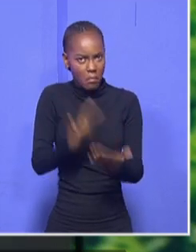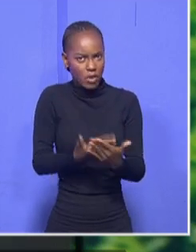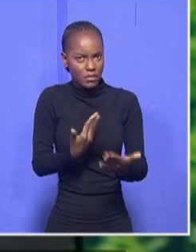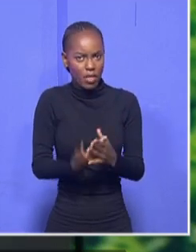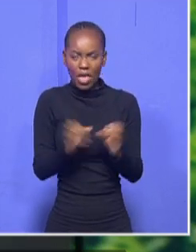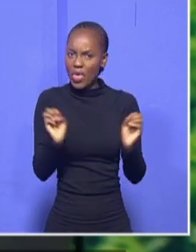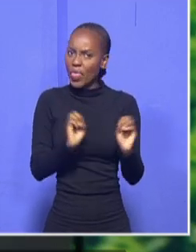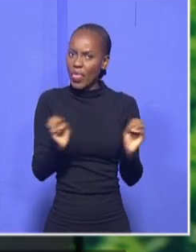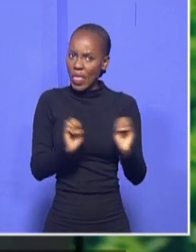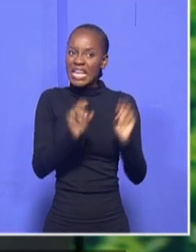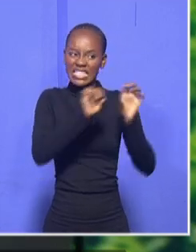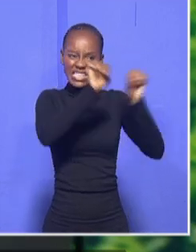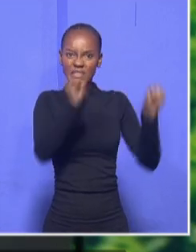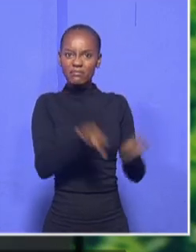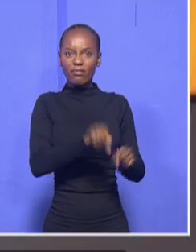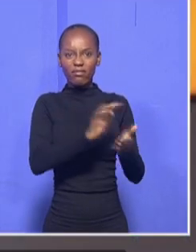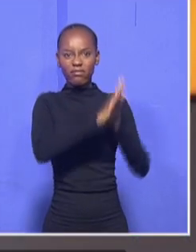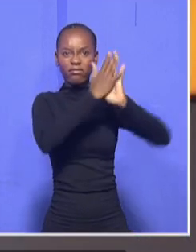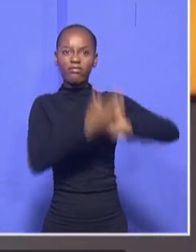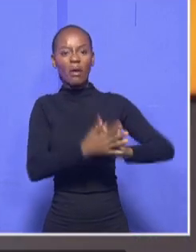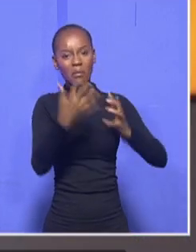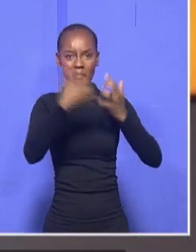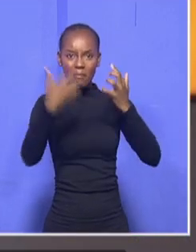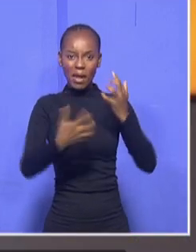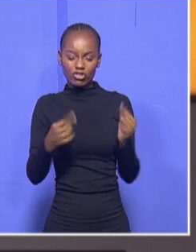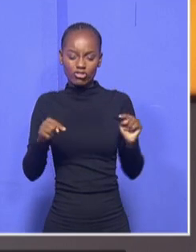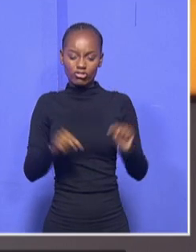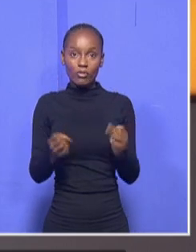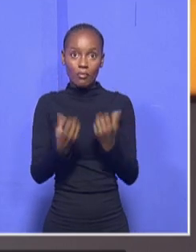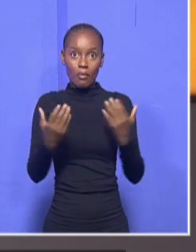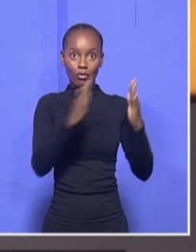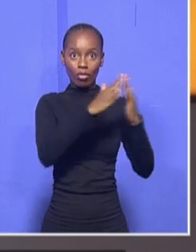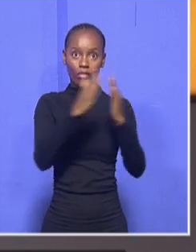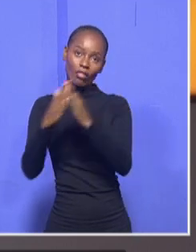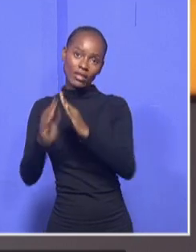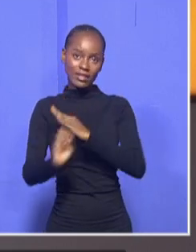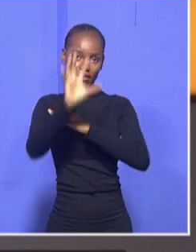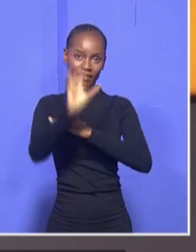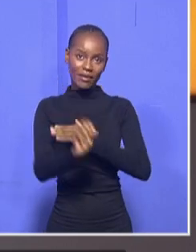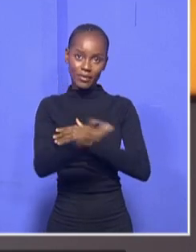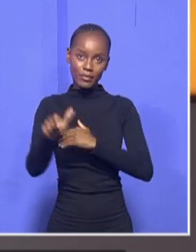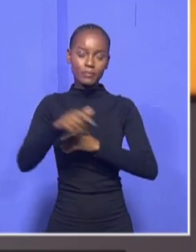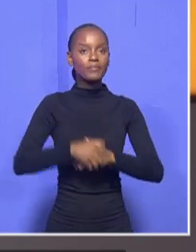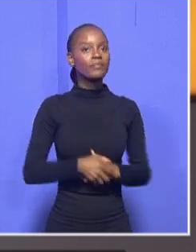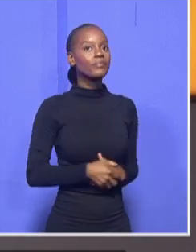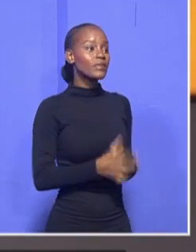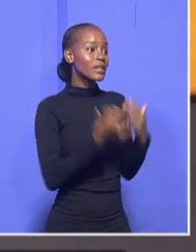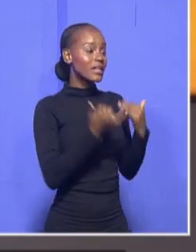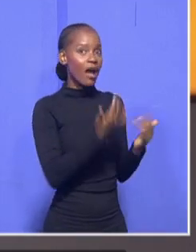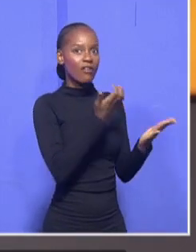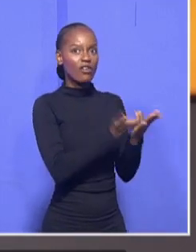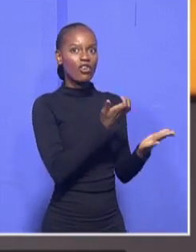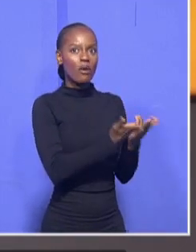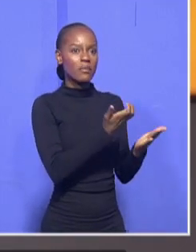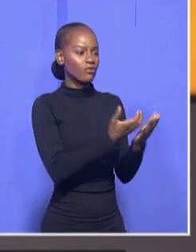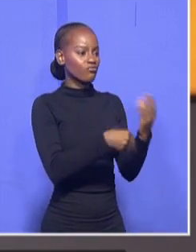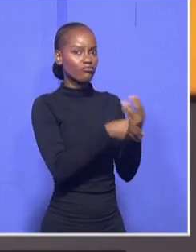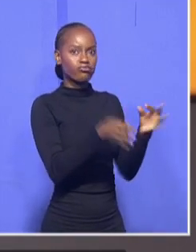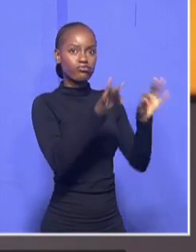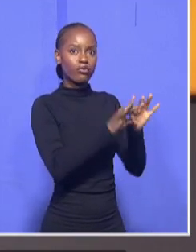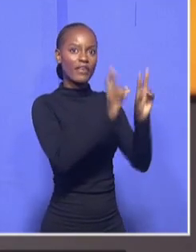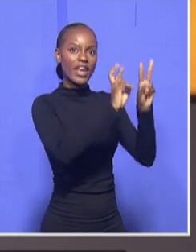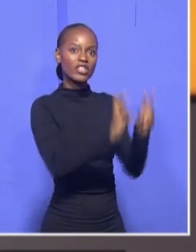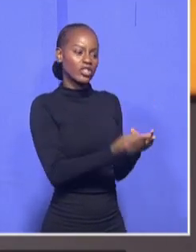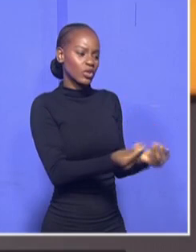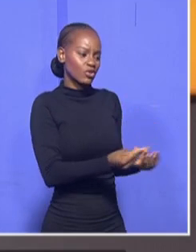bit flawed to begin with, we found. Okay. Now, Ross, how do we quantify the economic contribution of alternative energy solutions amidst